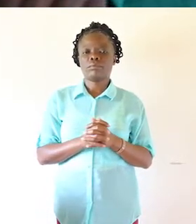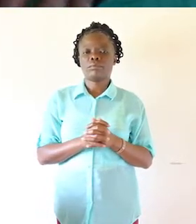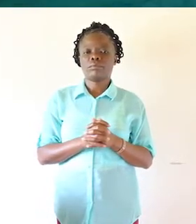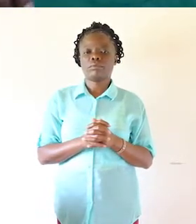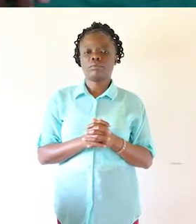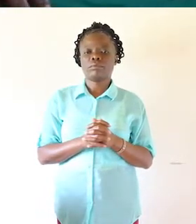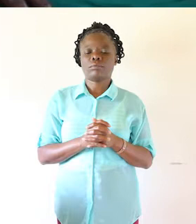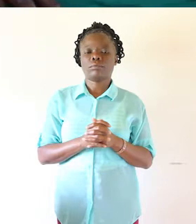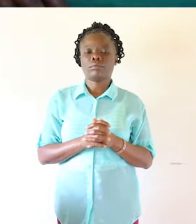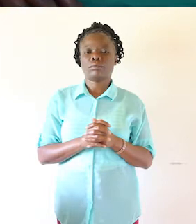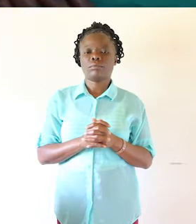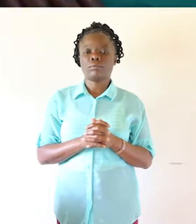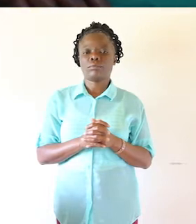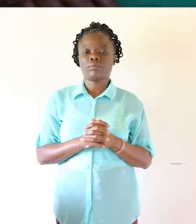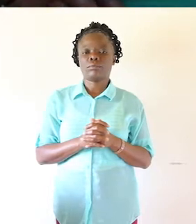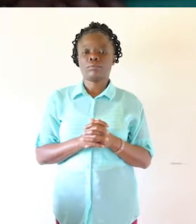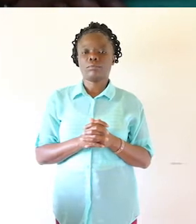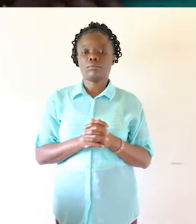Is threading the upper part